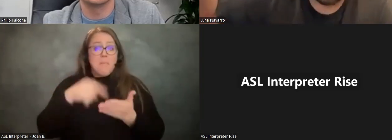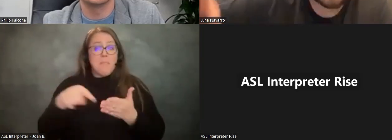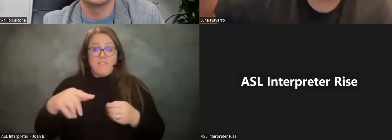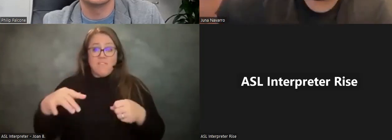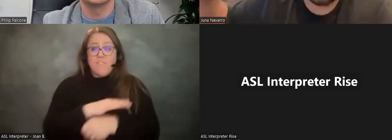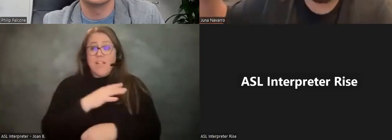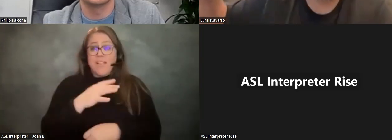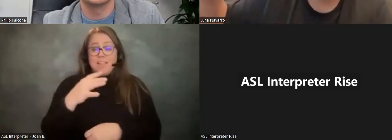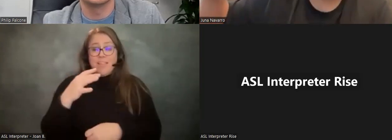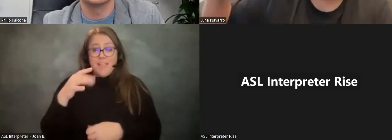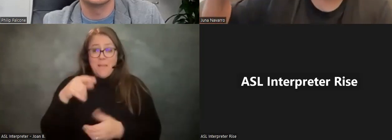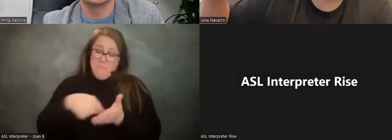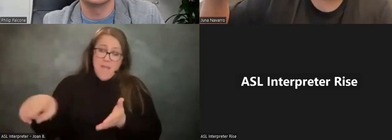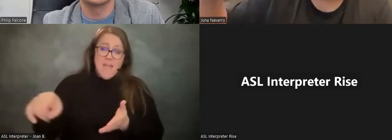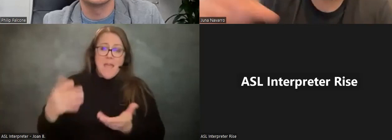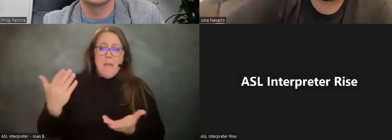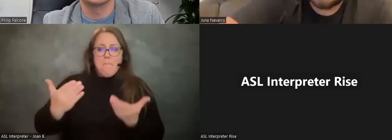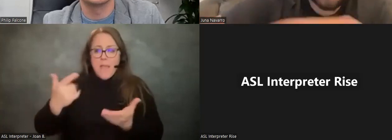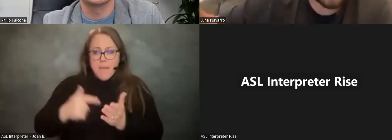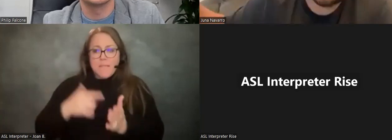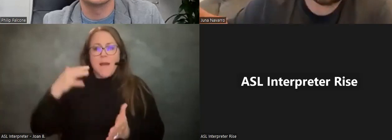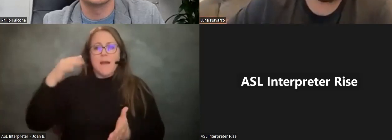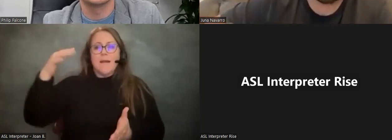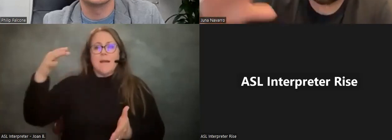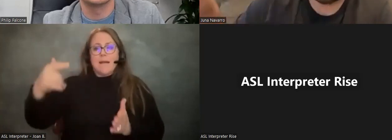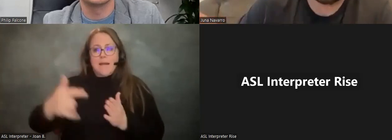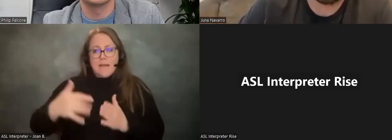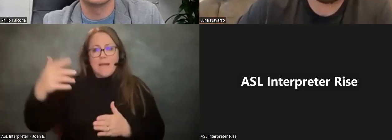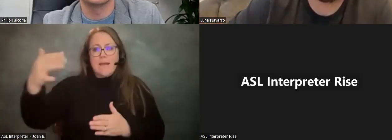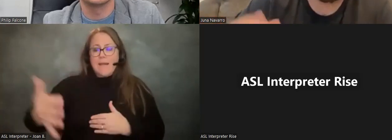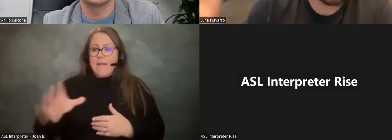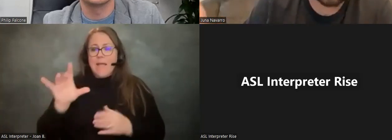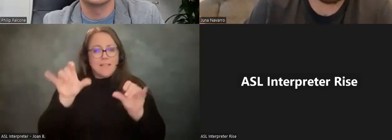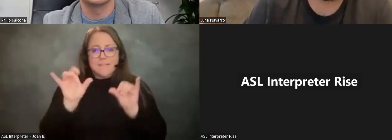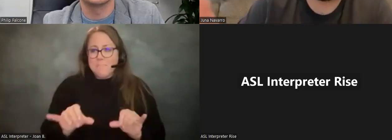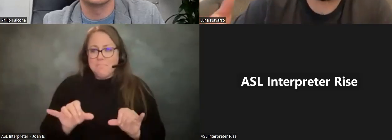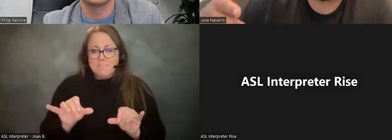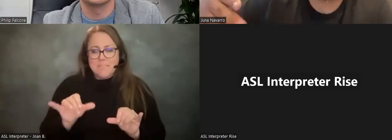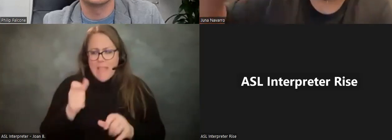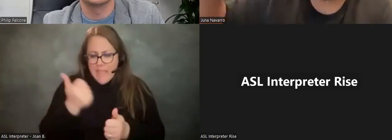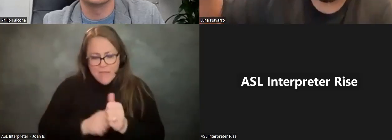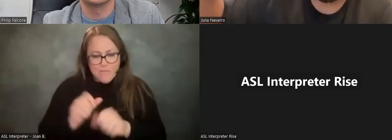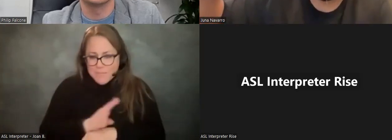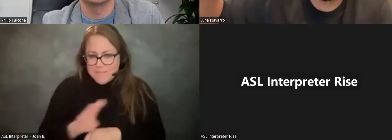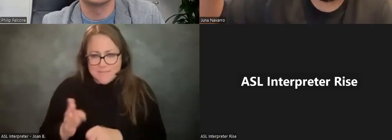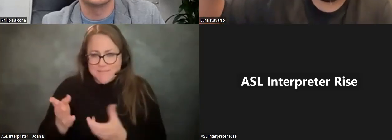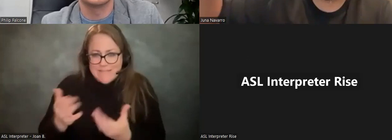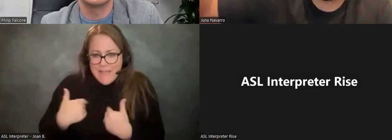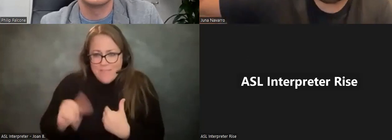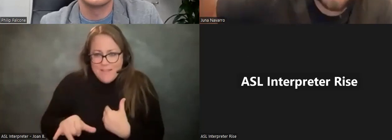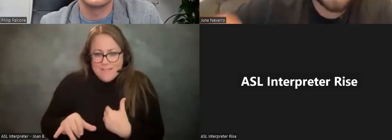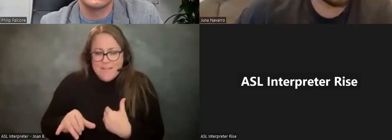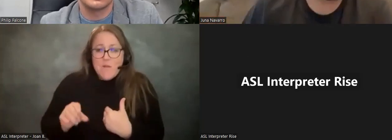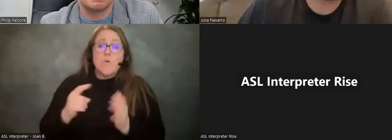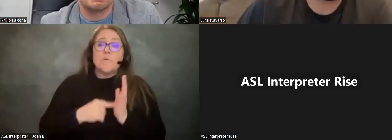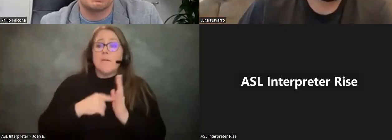like once in a while. But in the same way, that's in every business. If you're a business owner, that's just what happens. So you're even installing, you're doing